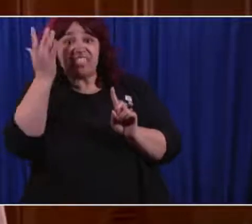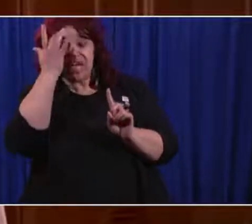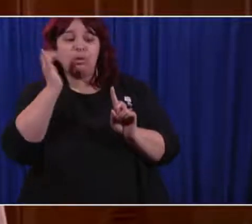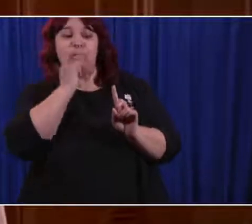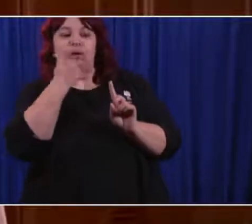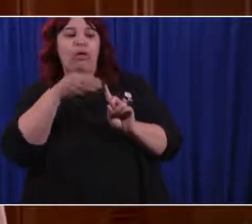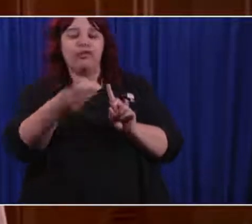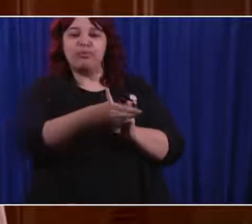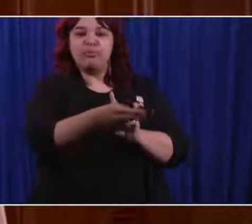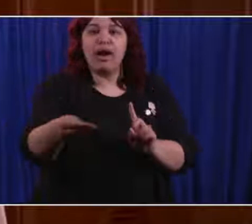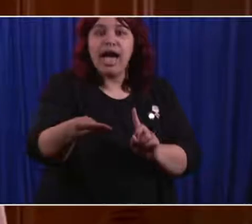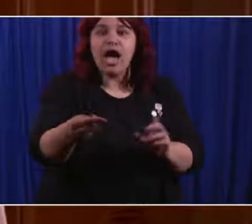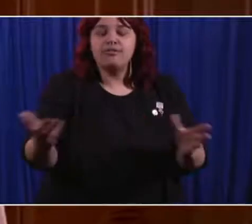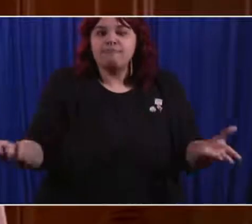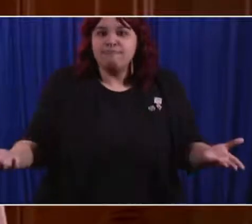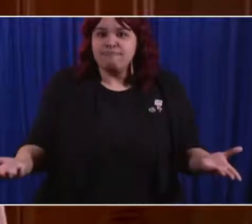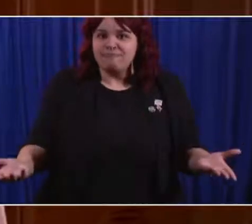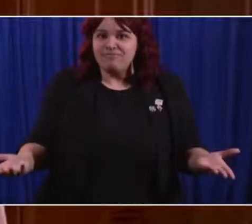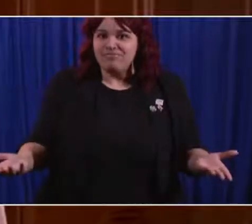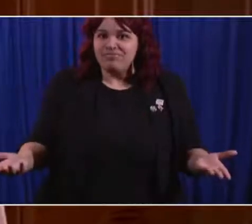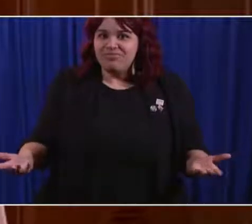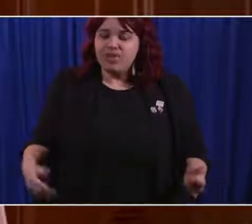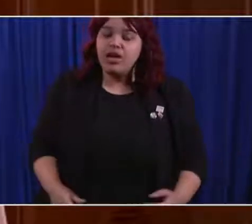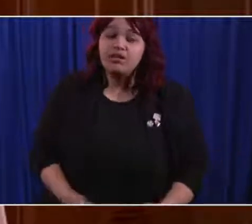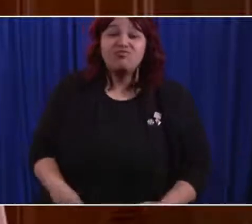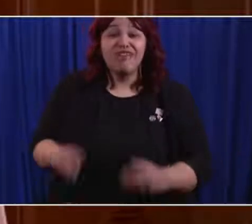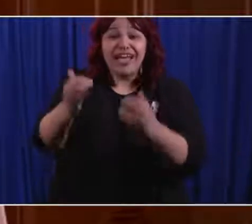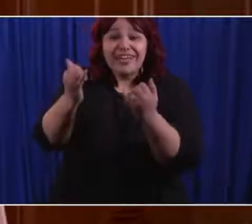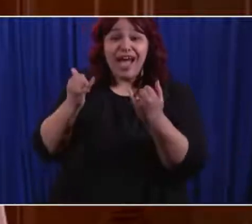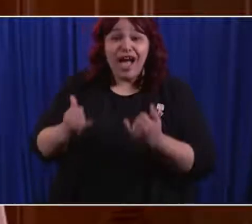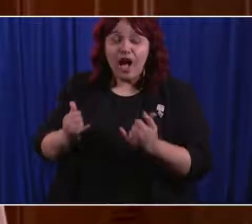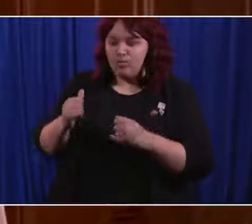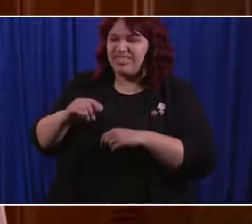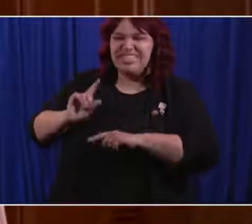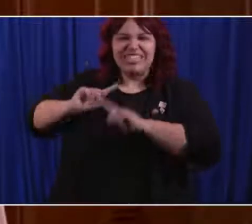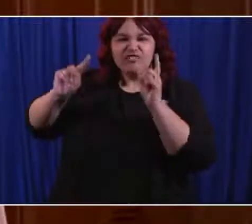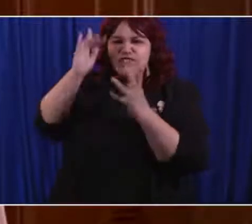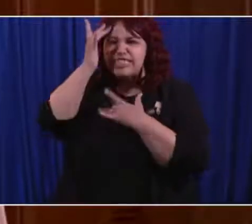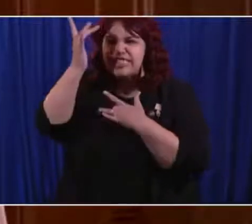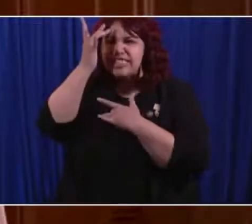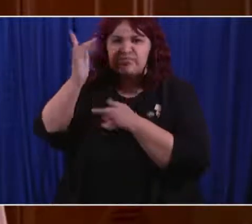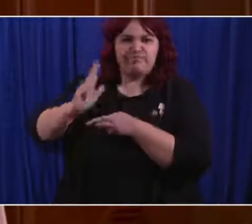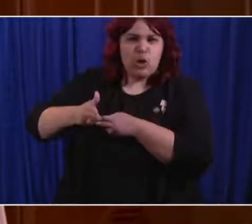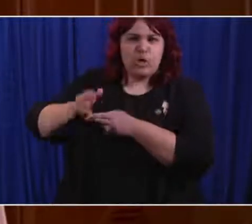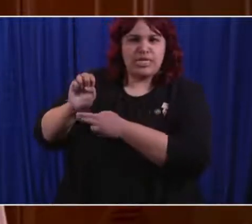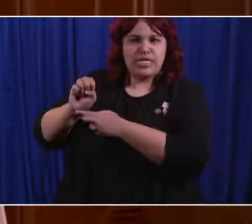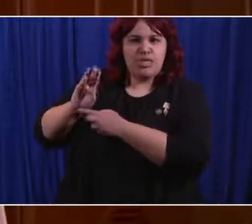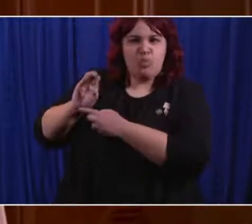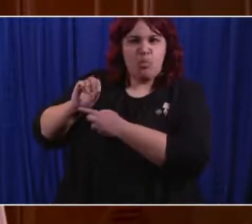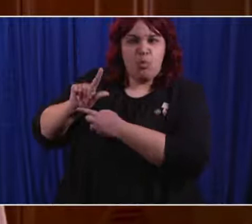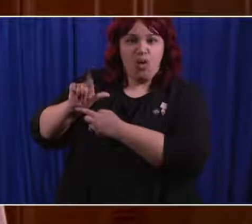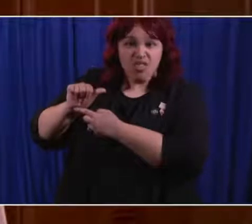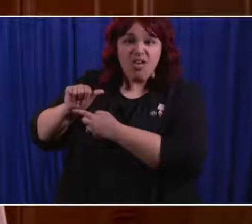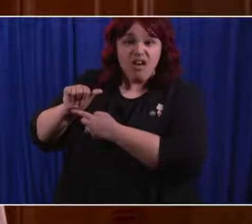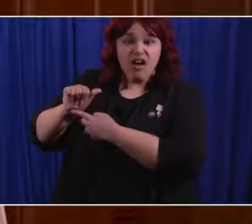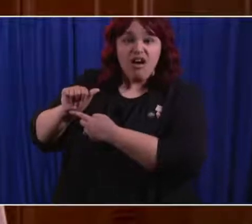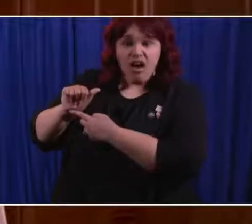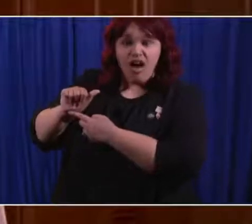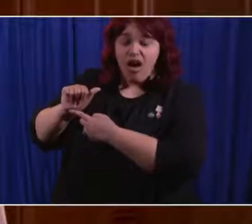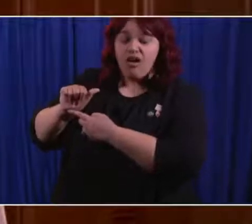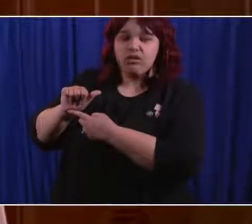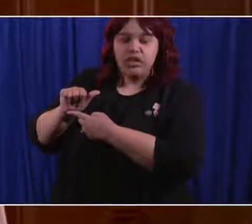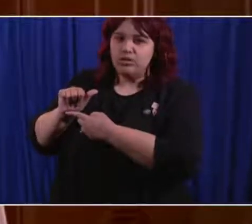We have, as the letter points out, we have people in Ohio who have come back from Ebola